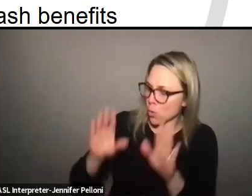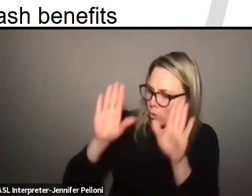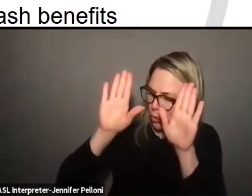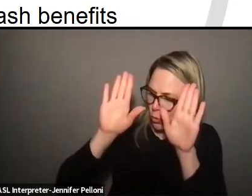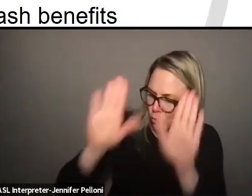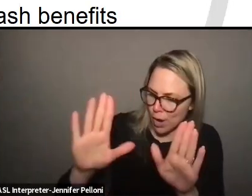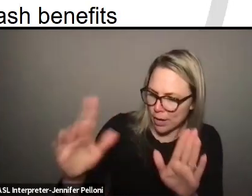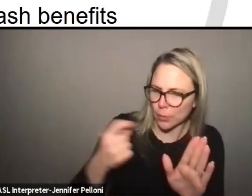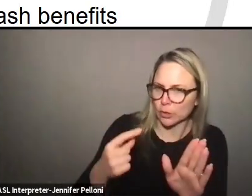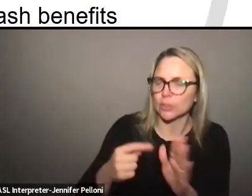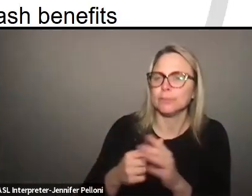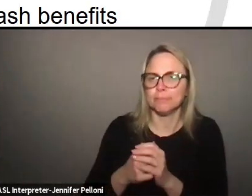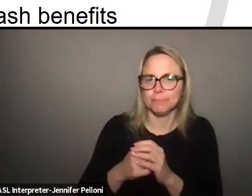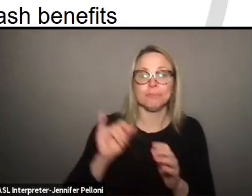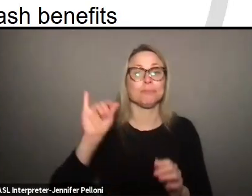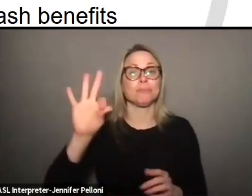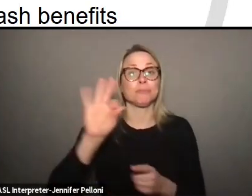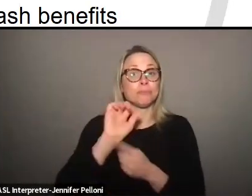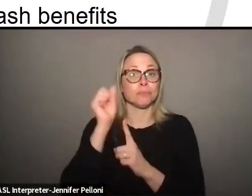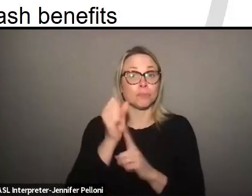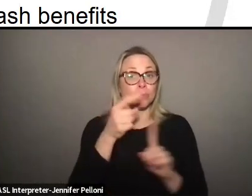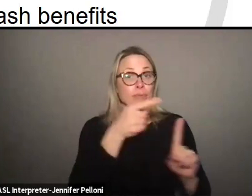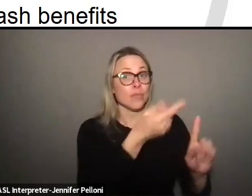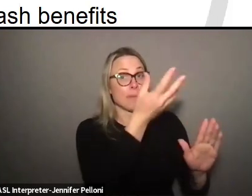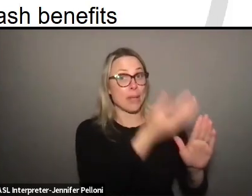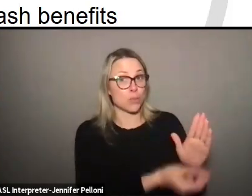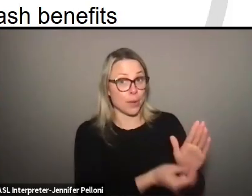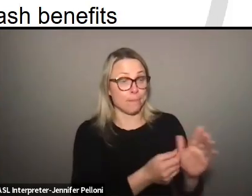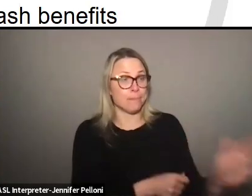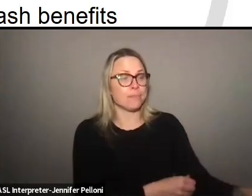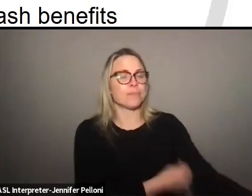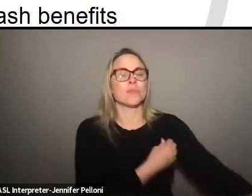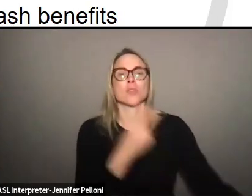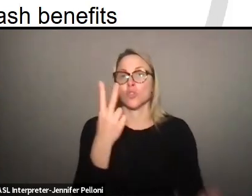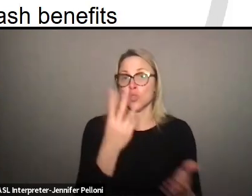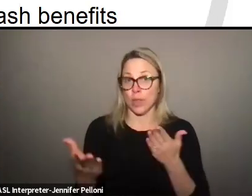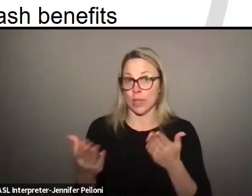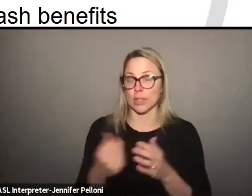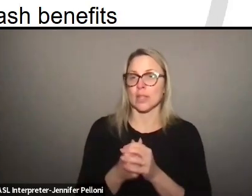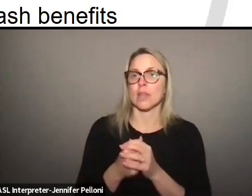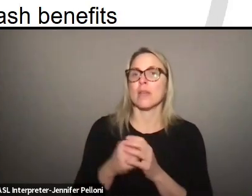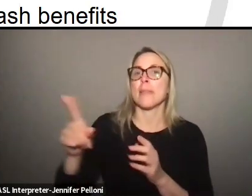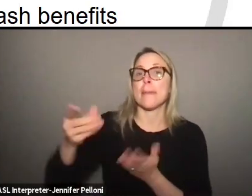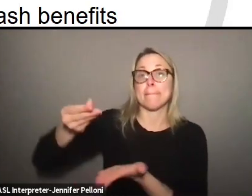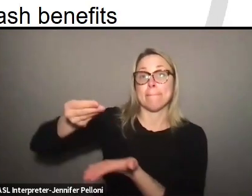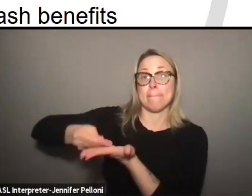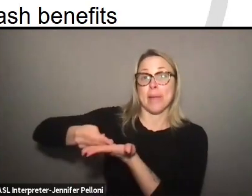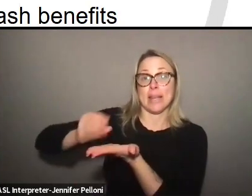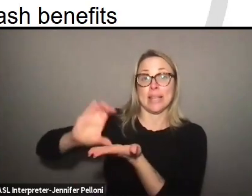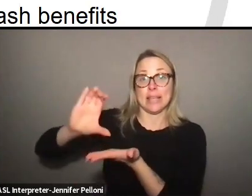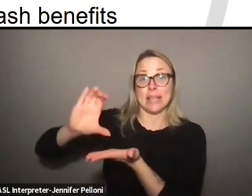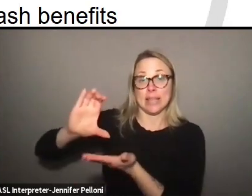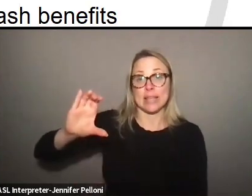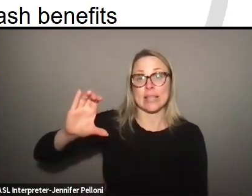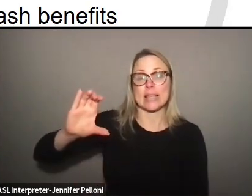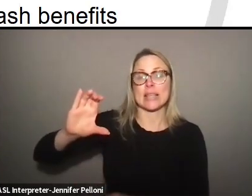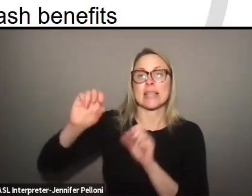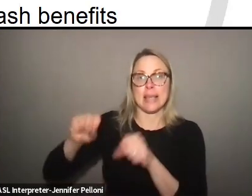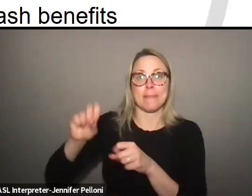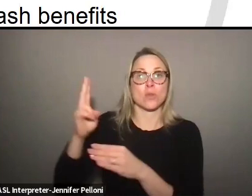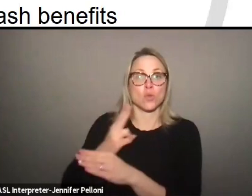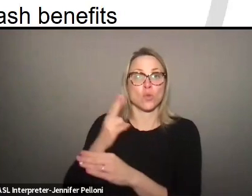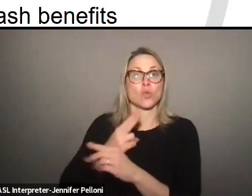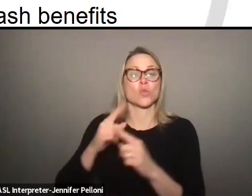question. So in that event, what's going to happen is two things. First of all, the money in the ABLE account can be used